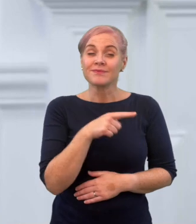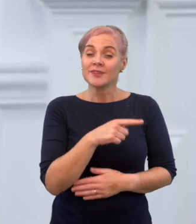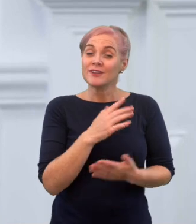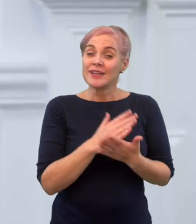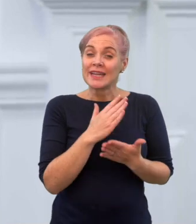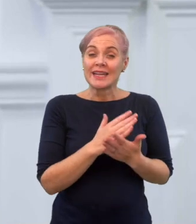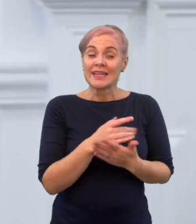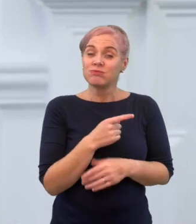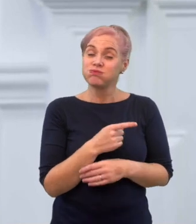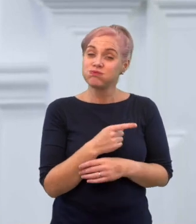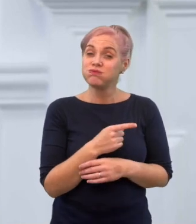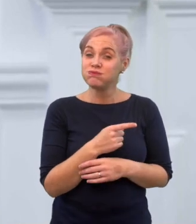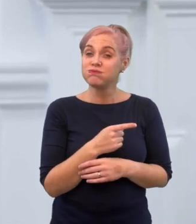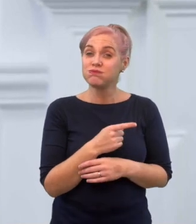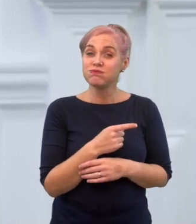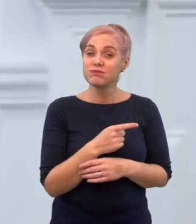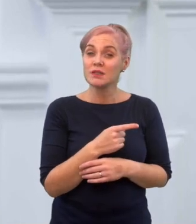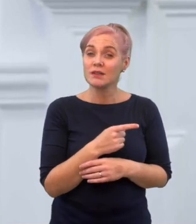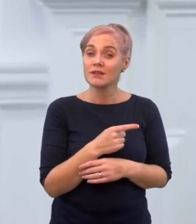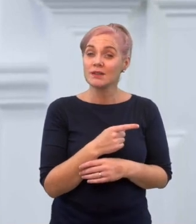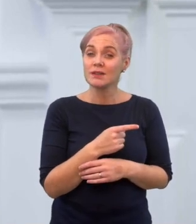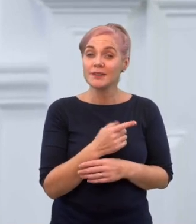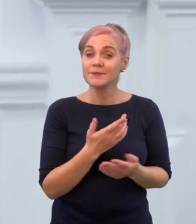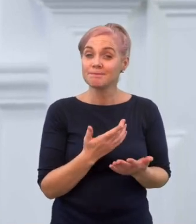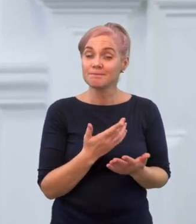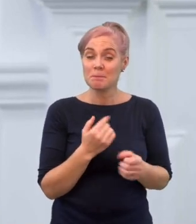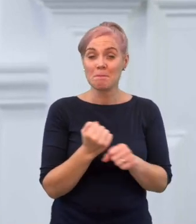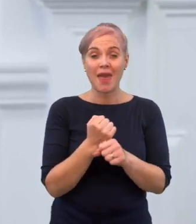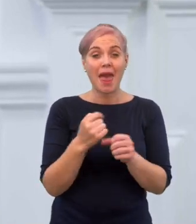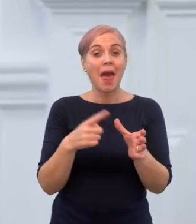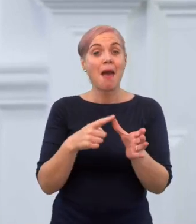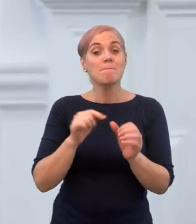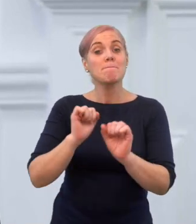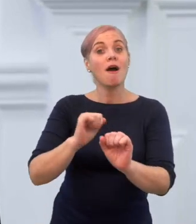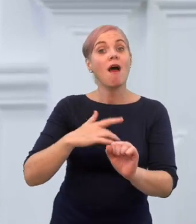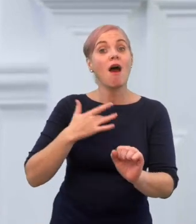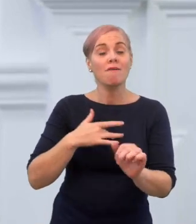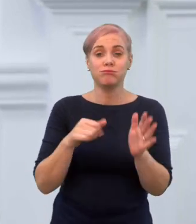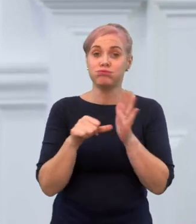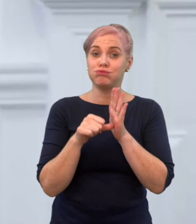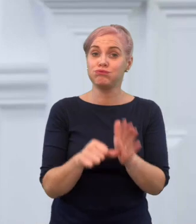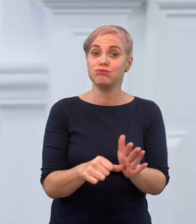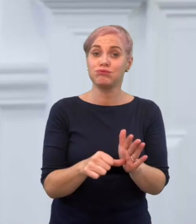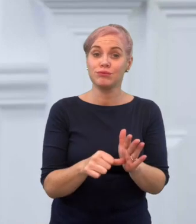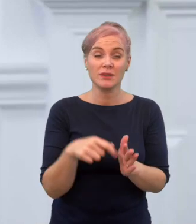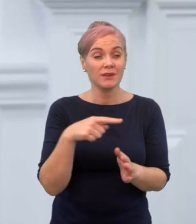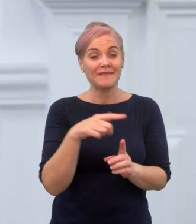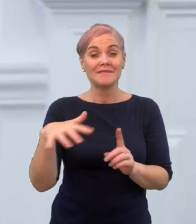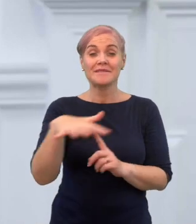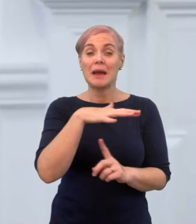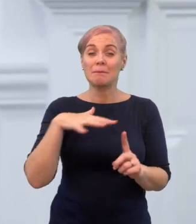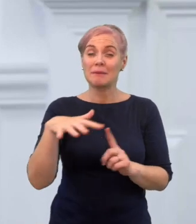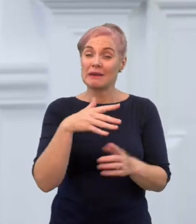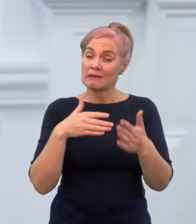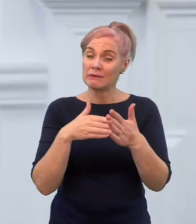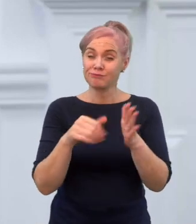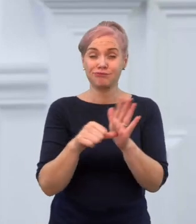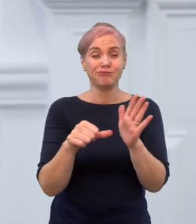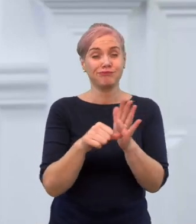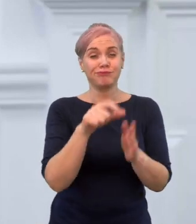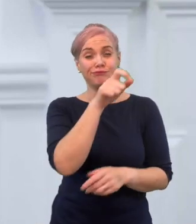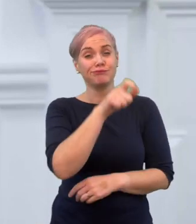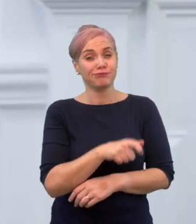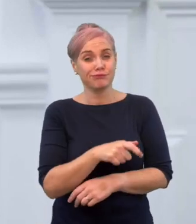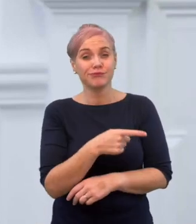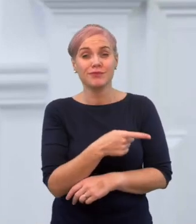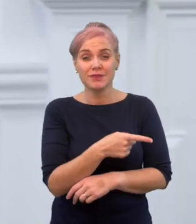And he's there really to make... He makes Amber's life difficult. You know, he's a big obstacle for